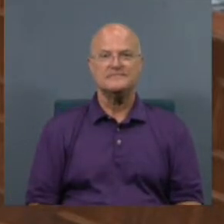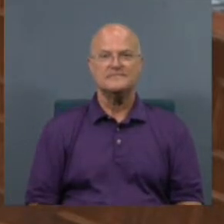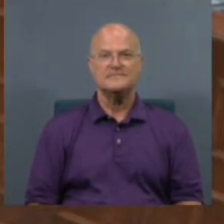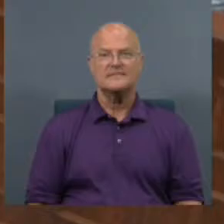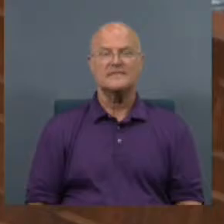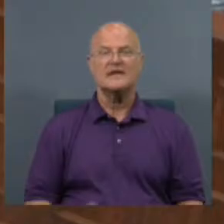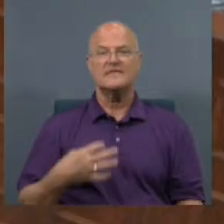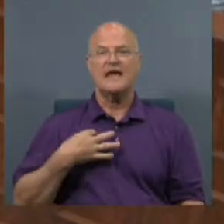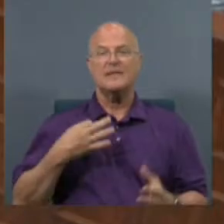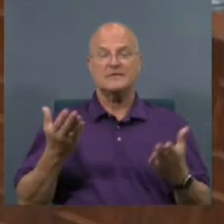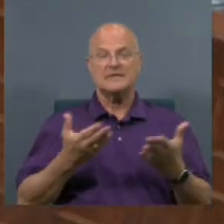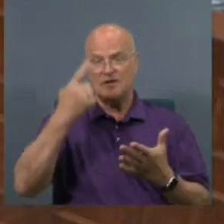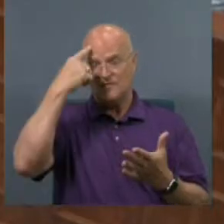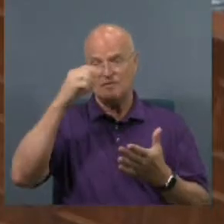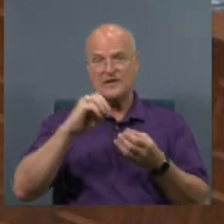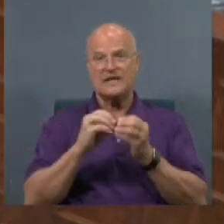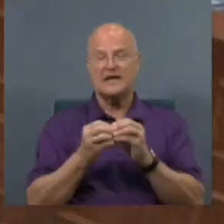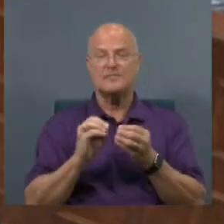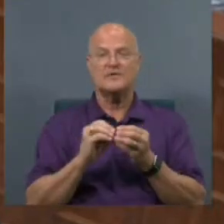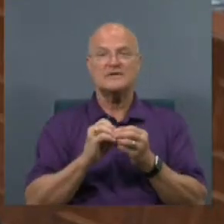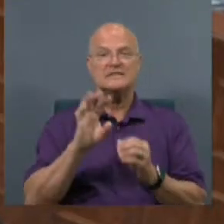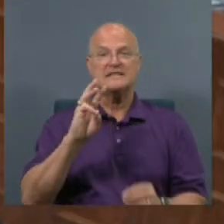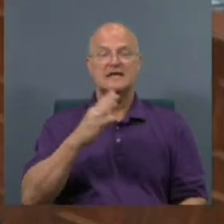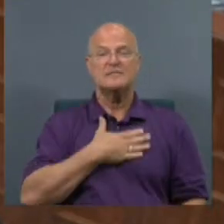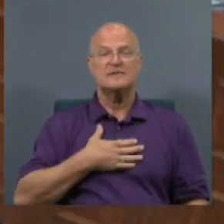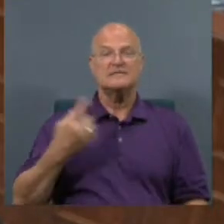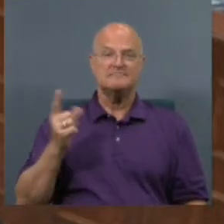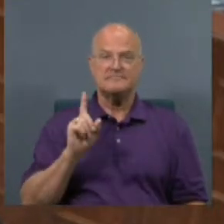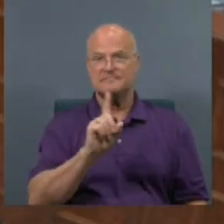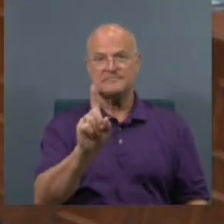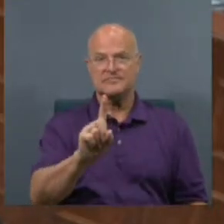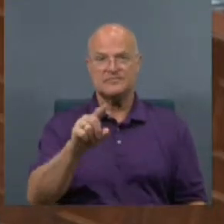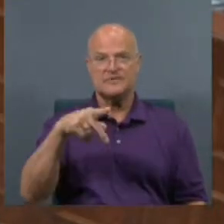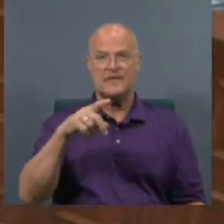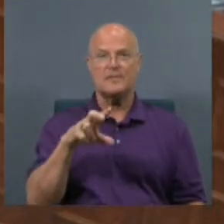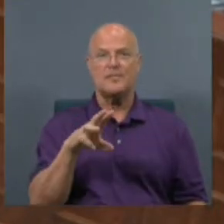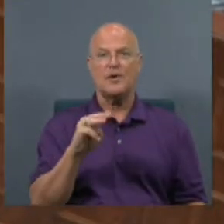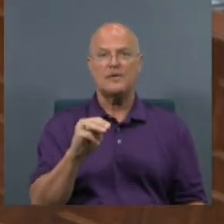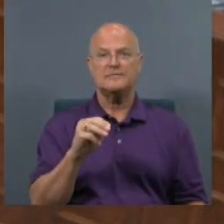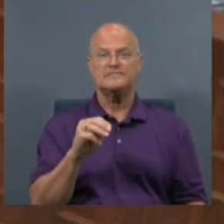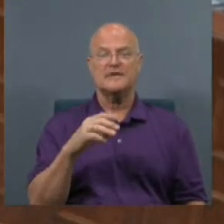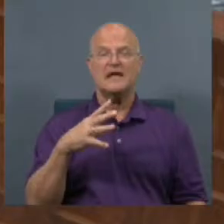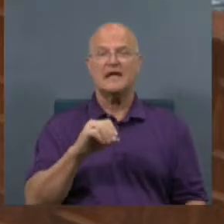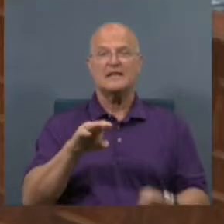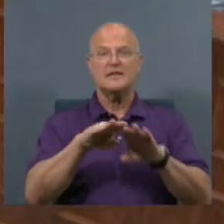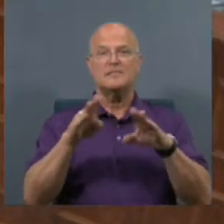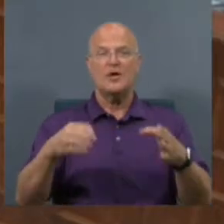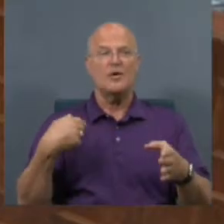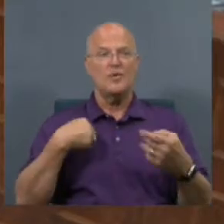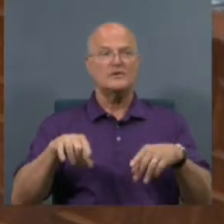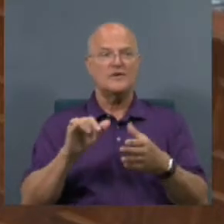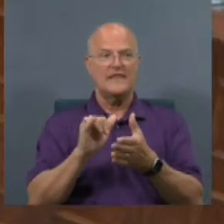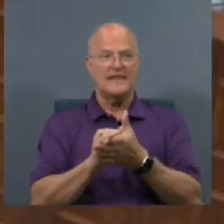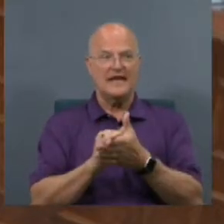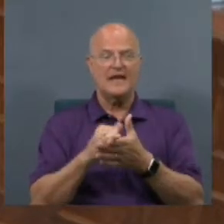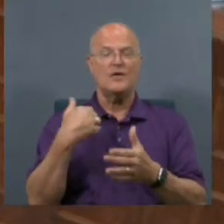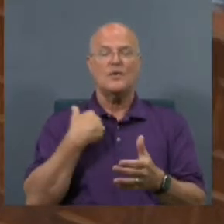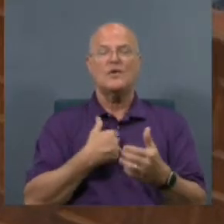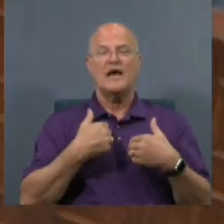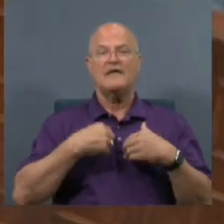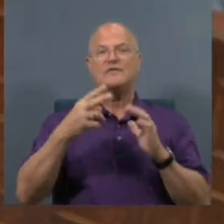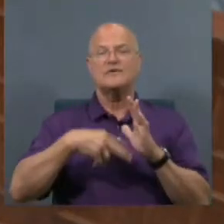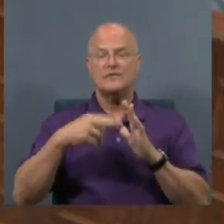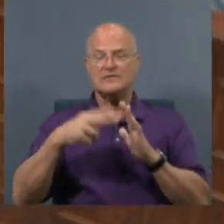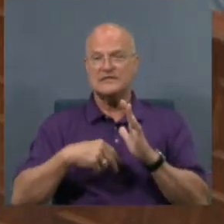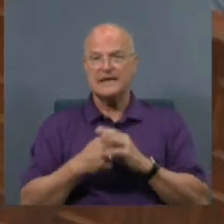If the applicant is present for item number 6, please make your way down to the podium. And While he's doing that, we will have the